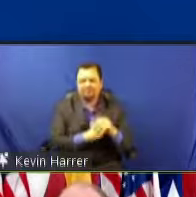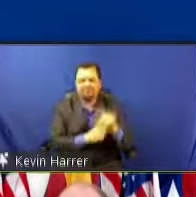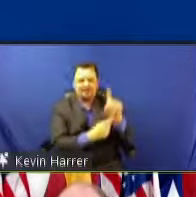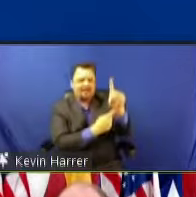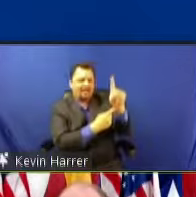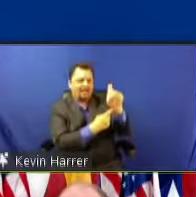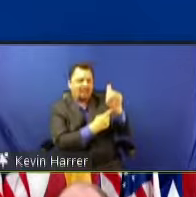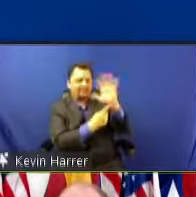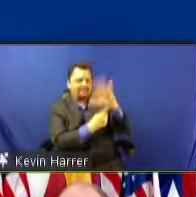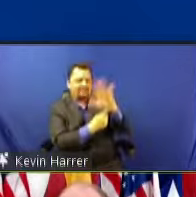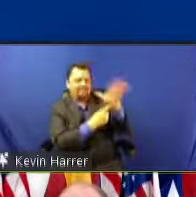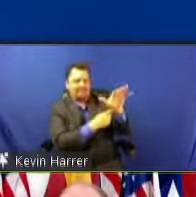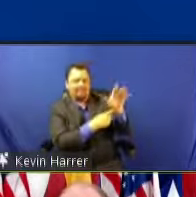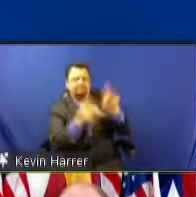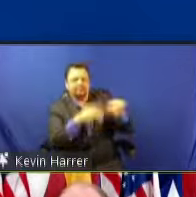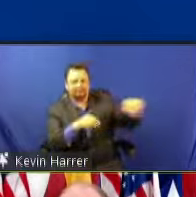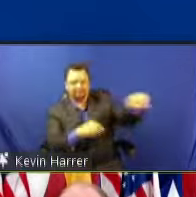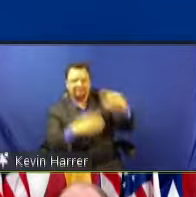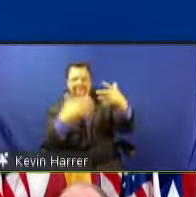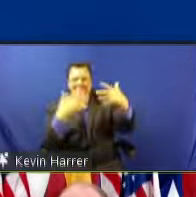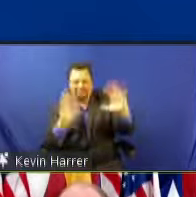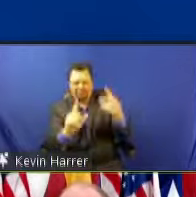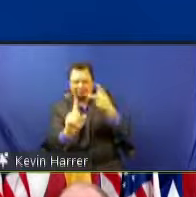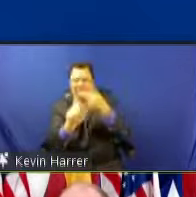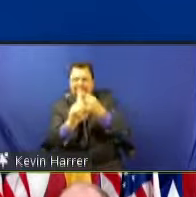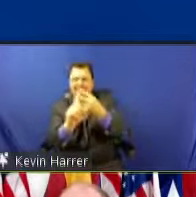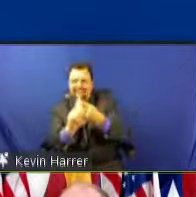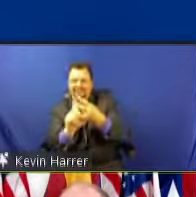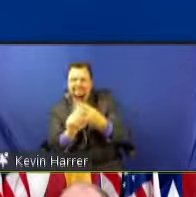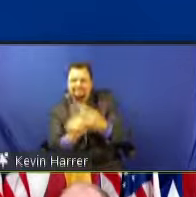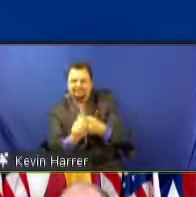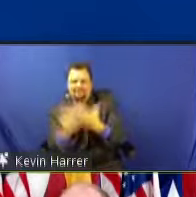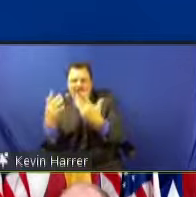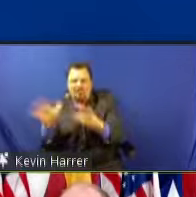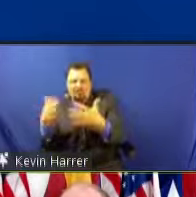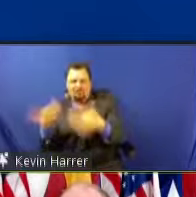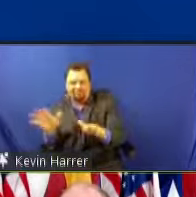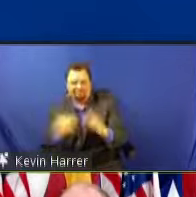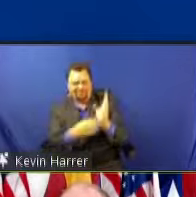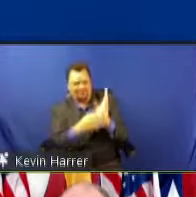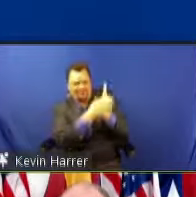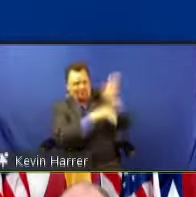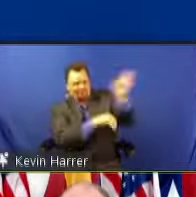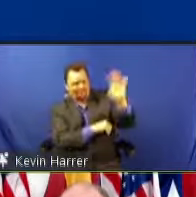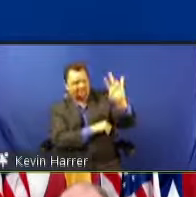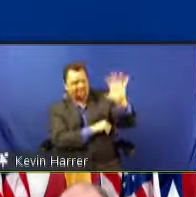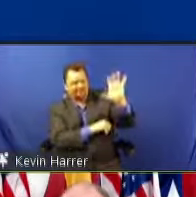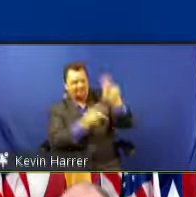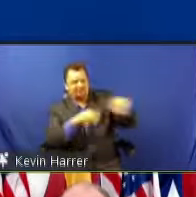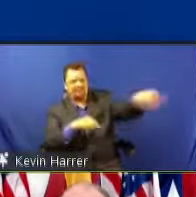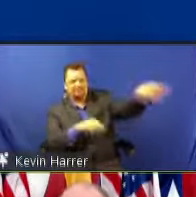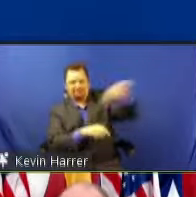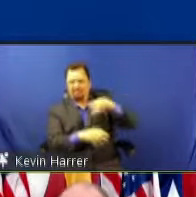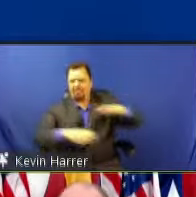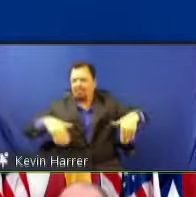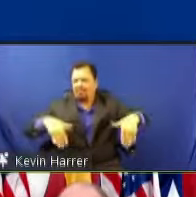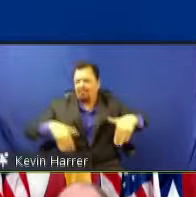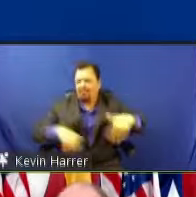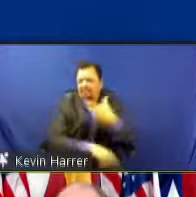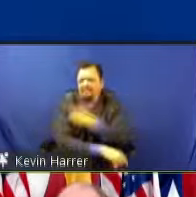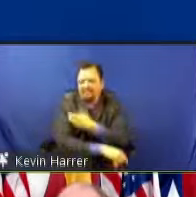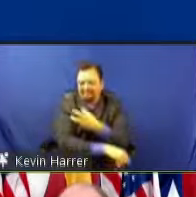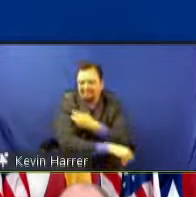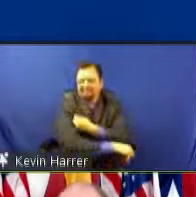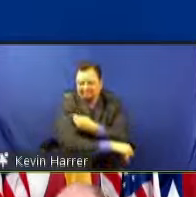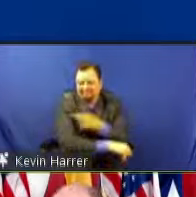well over 700 are unvaccinated. And the average age of those who are unvaccinated, who are hospitalized, is in the low 50s. Those